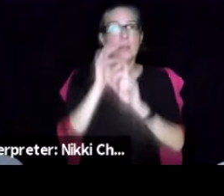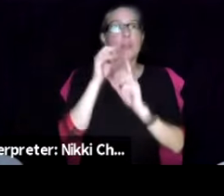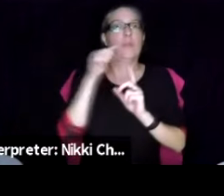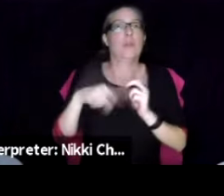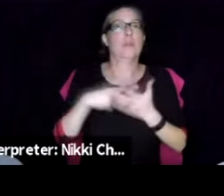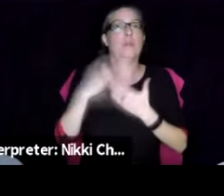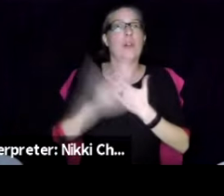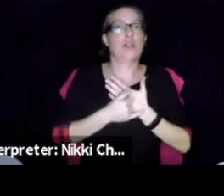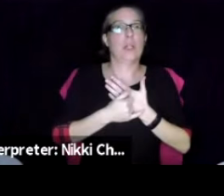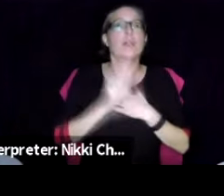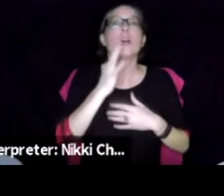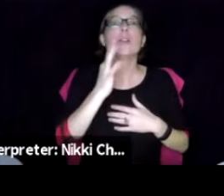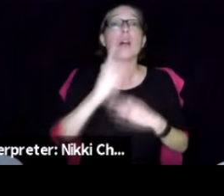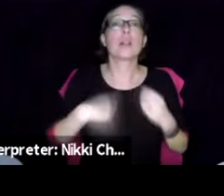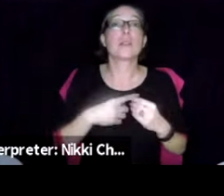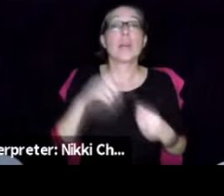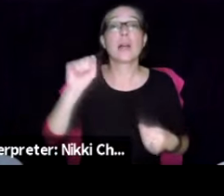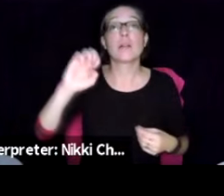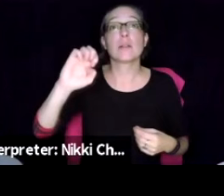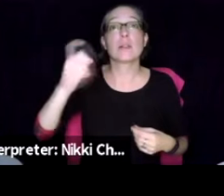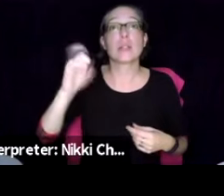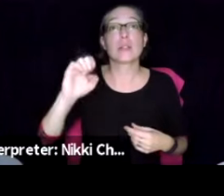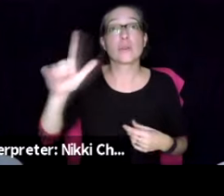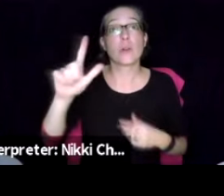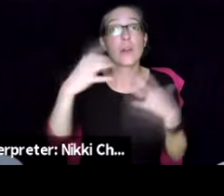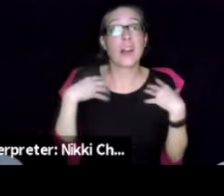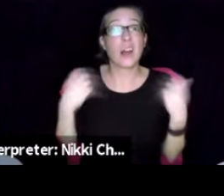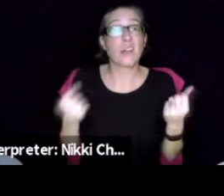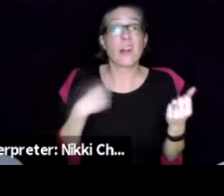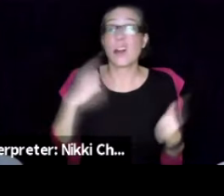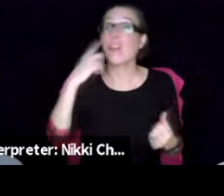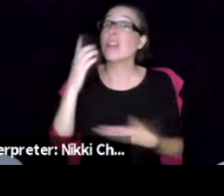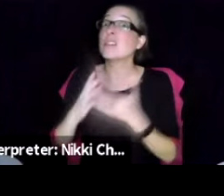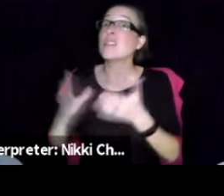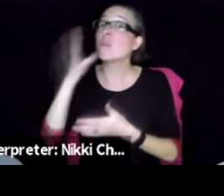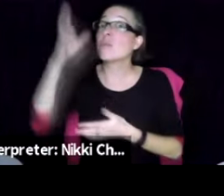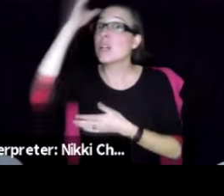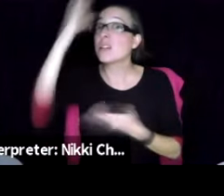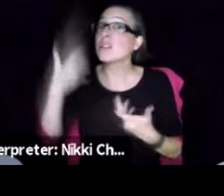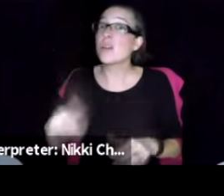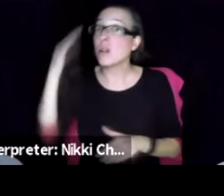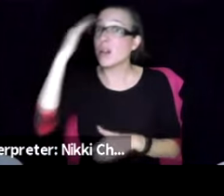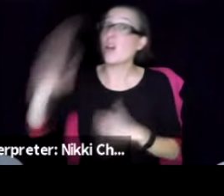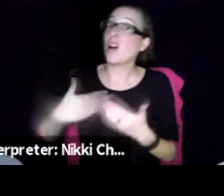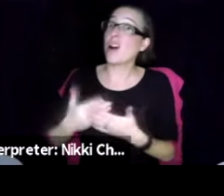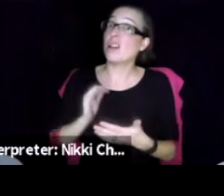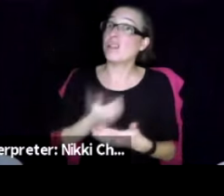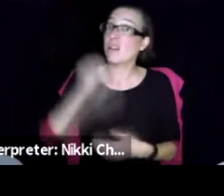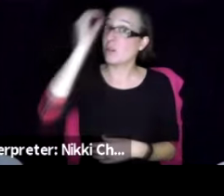sexual health, I feel like some parents may not want to know all of our opinions because they may not agree with them.